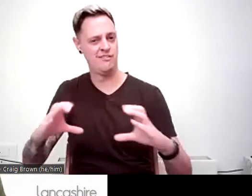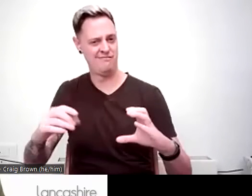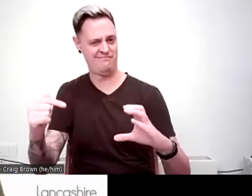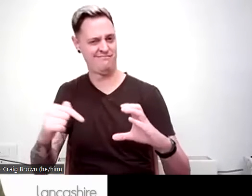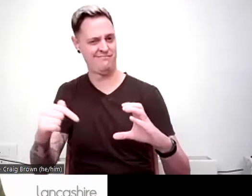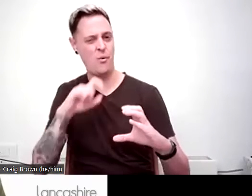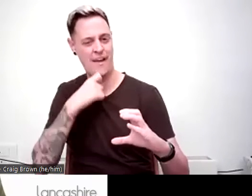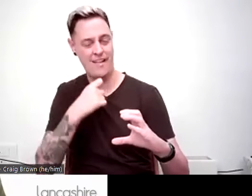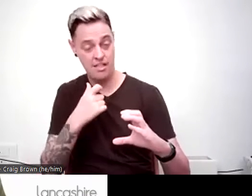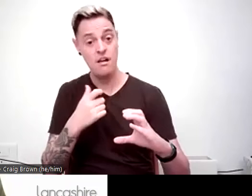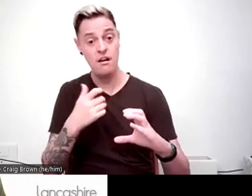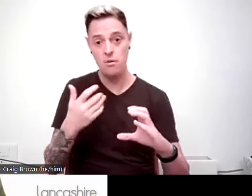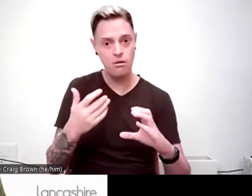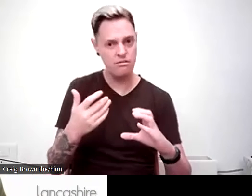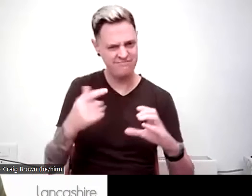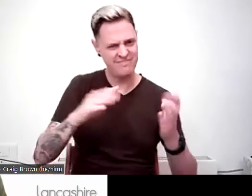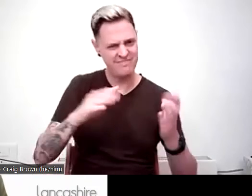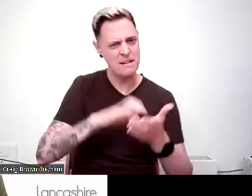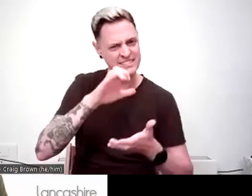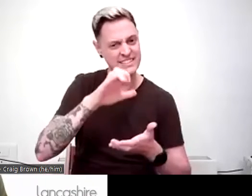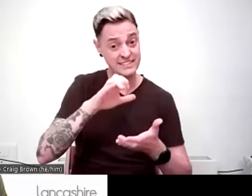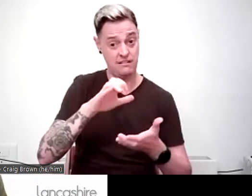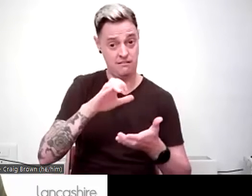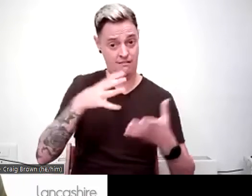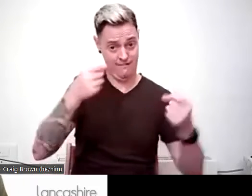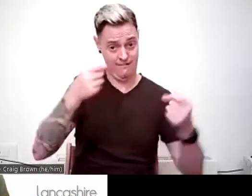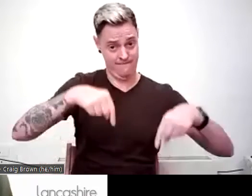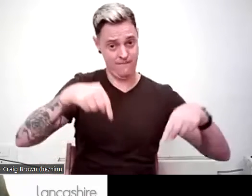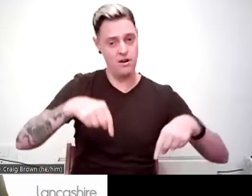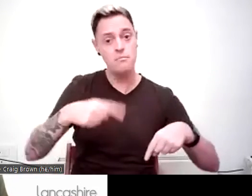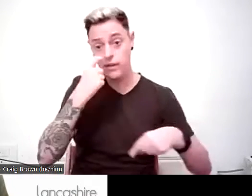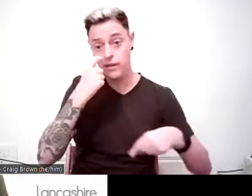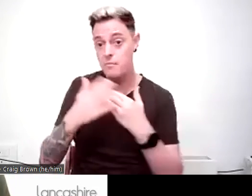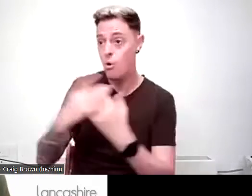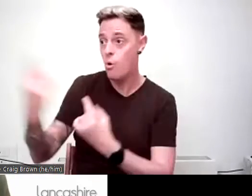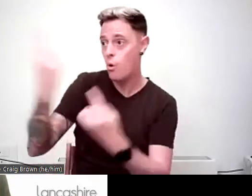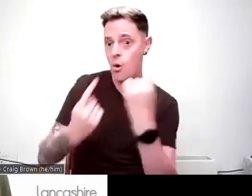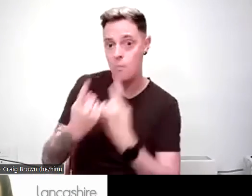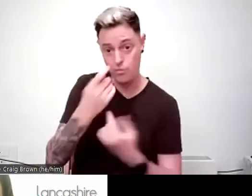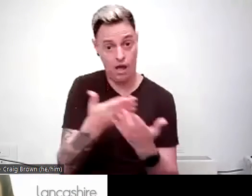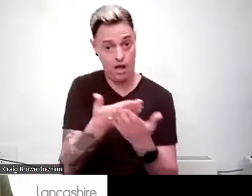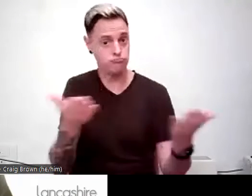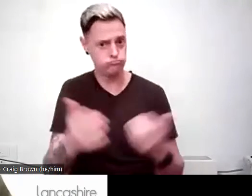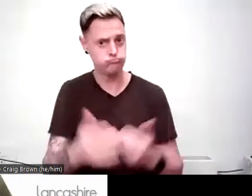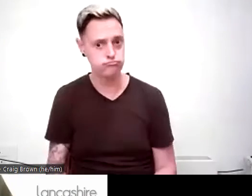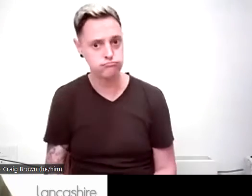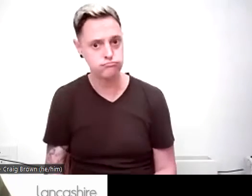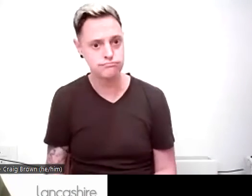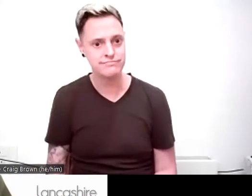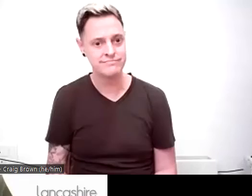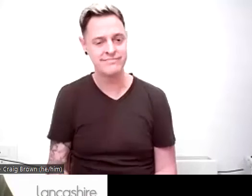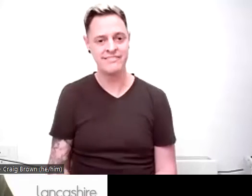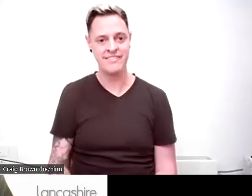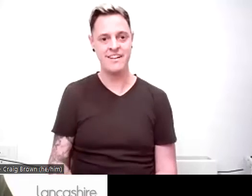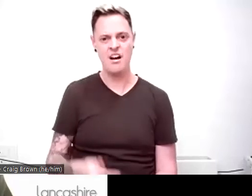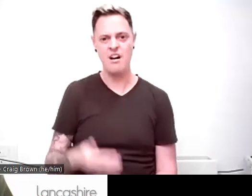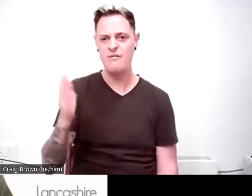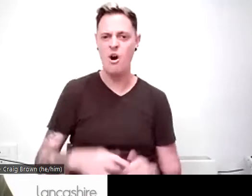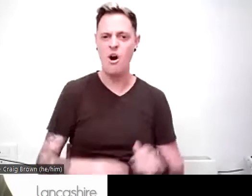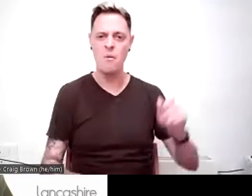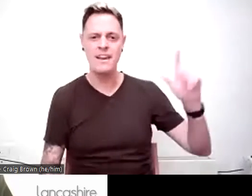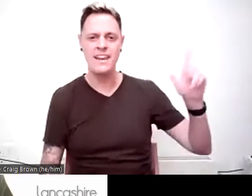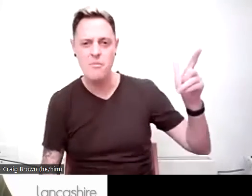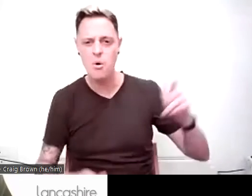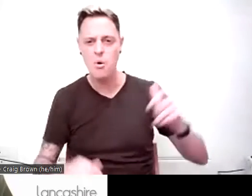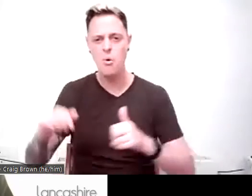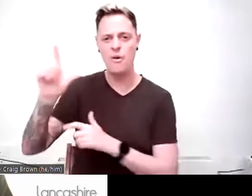can come, can't they, to the retreats if they want to? Yeah. Obviously Manchester, but we had people come from like Liverpool and Leeds and